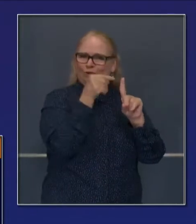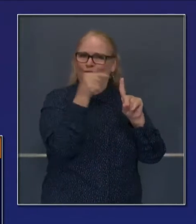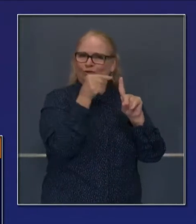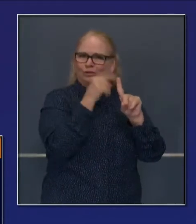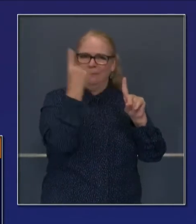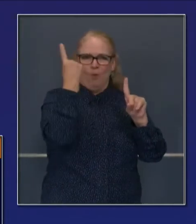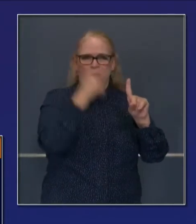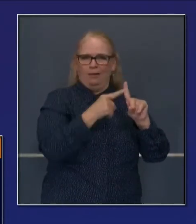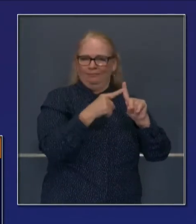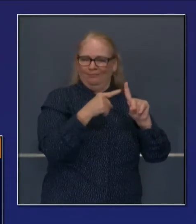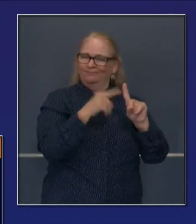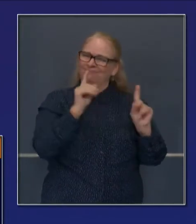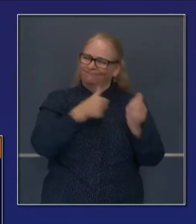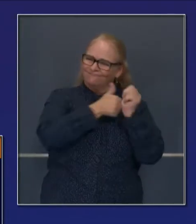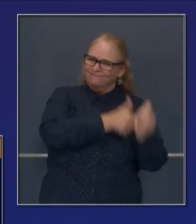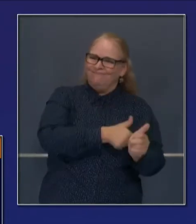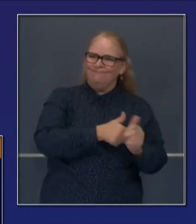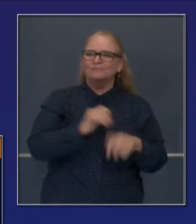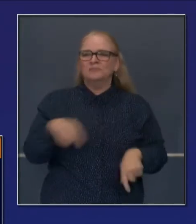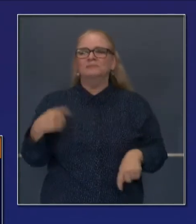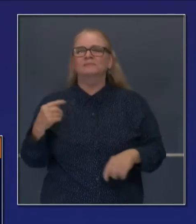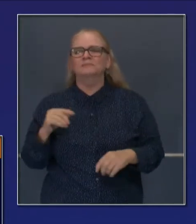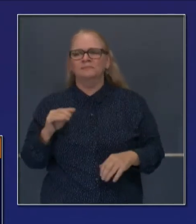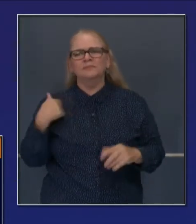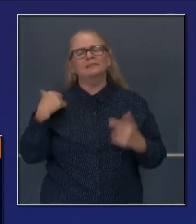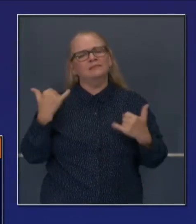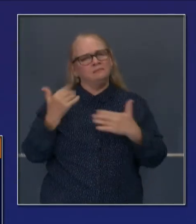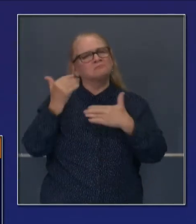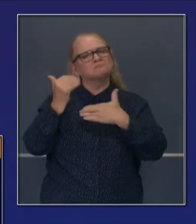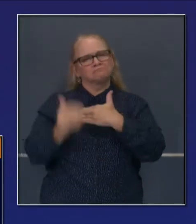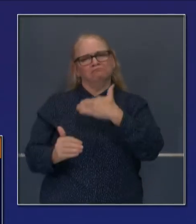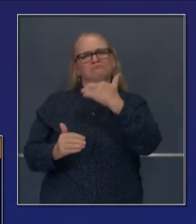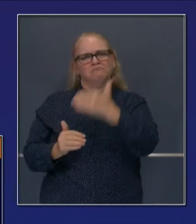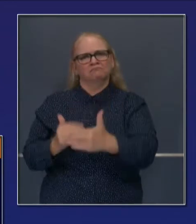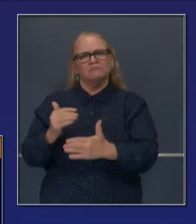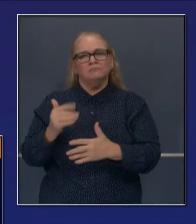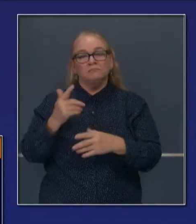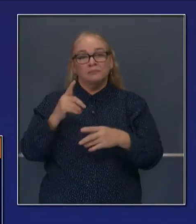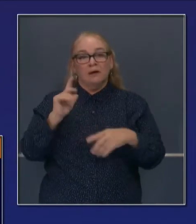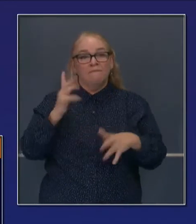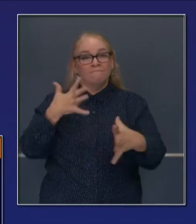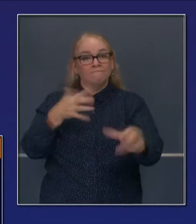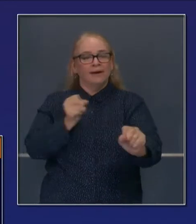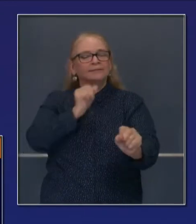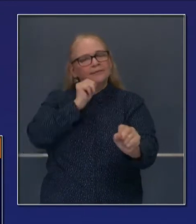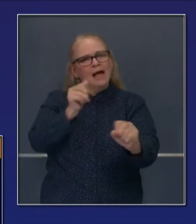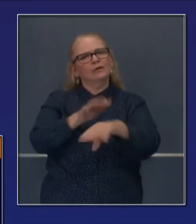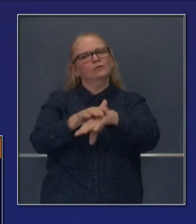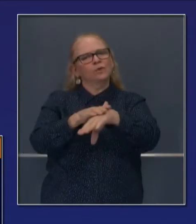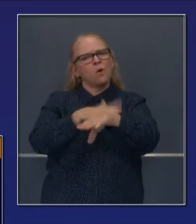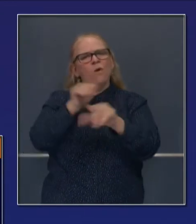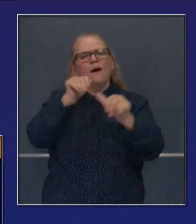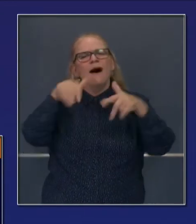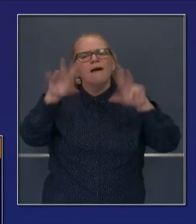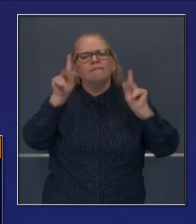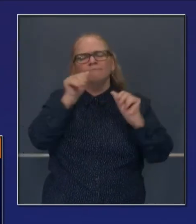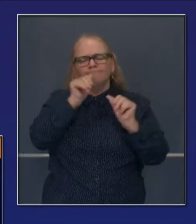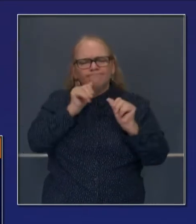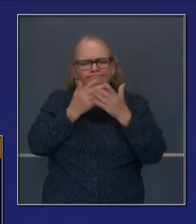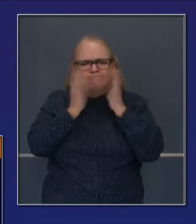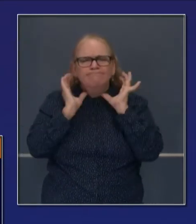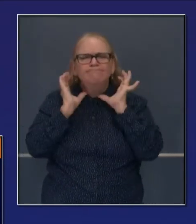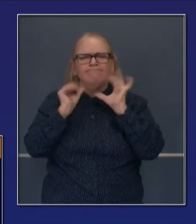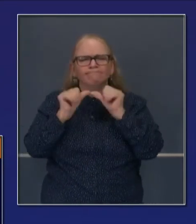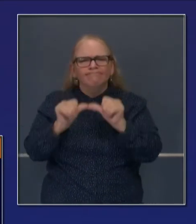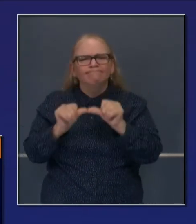ago. And again, we're making progress, but we're doing it in a slow, steady, and methodical way as we move tier